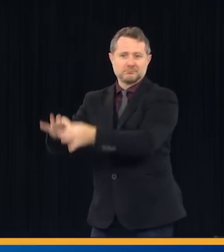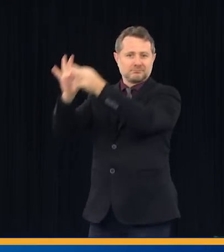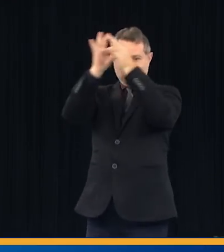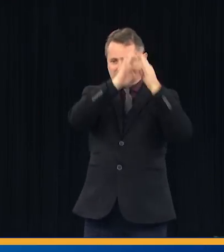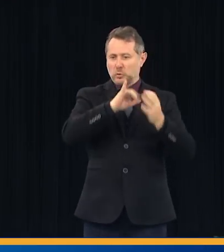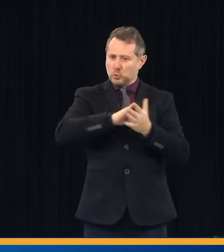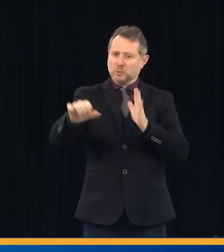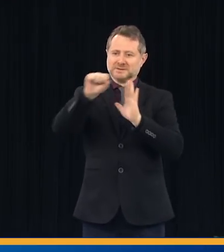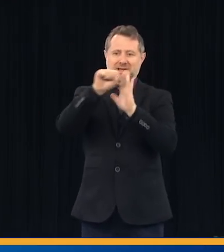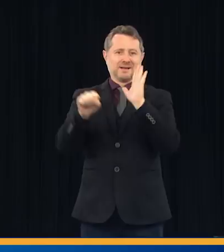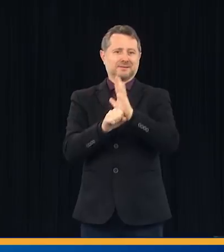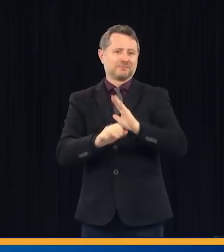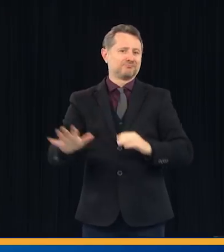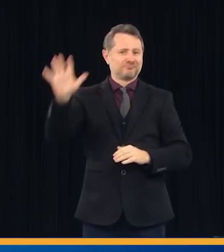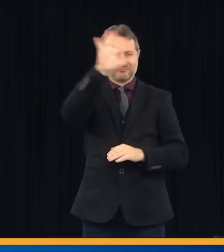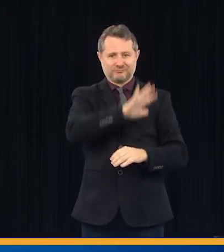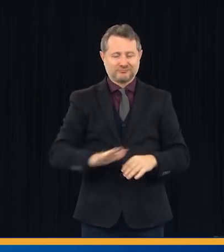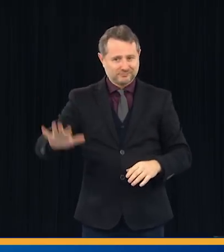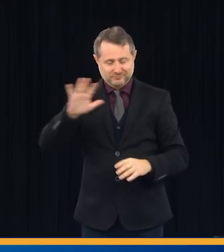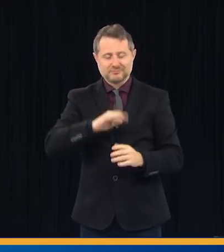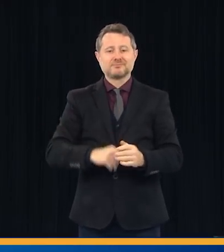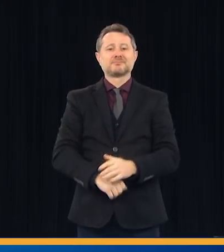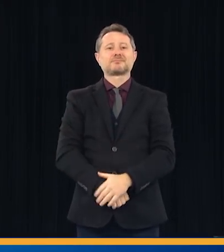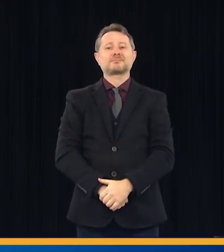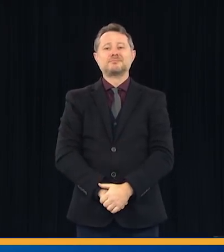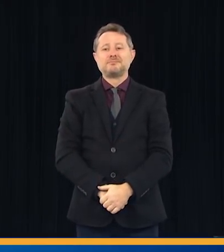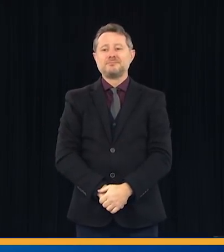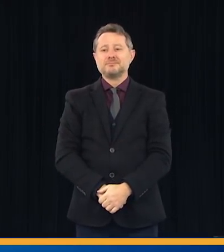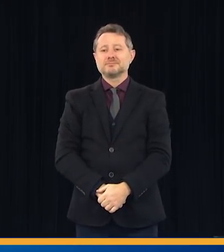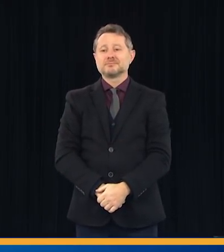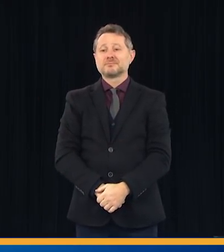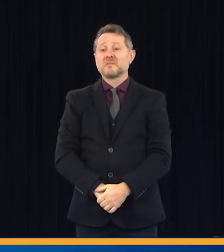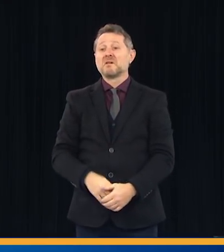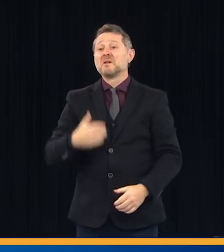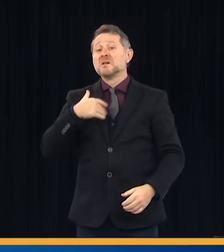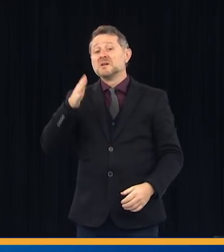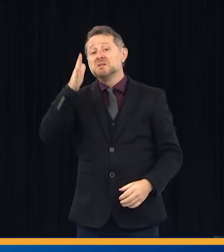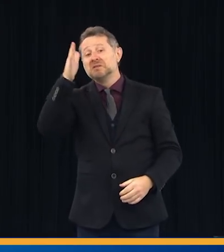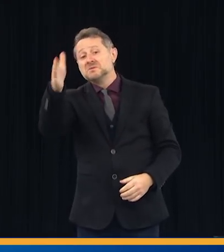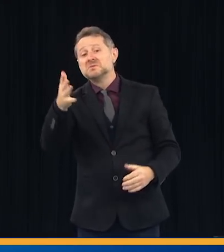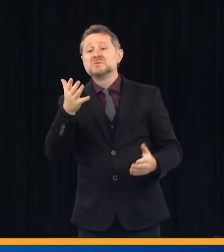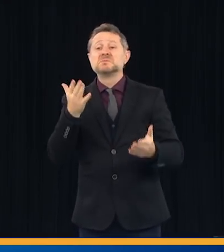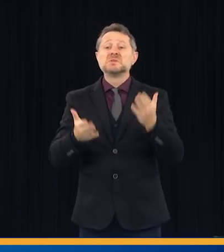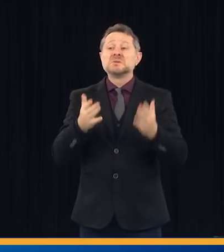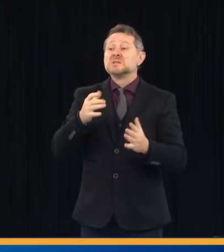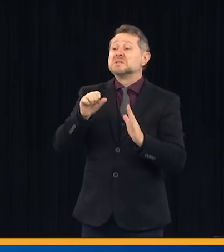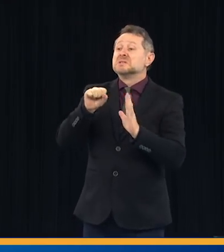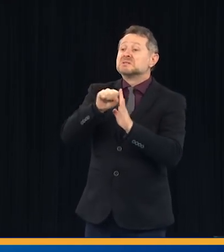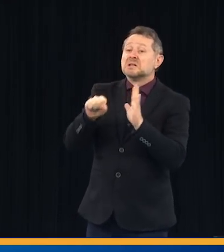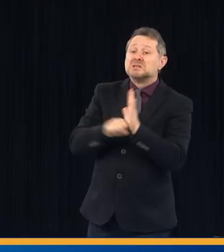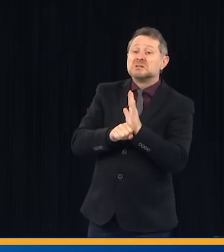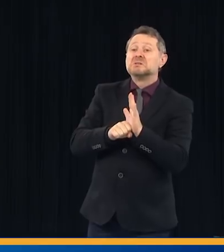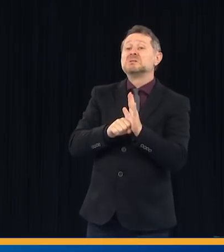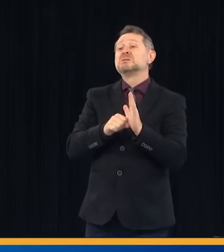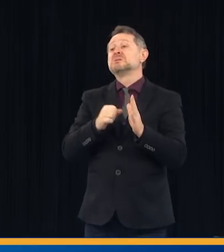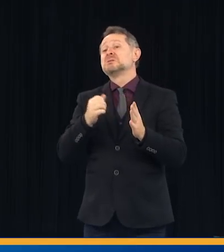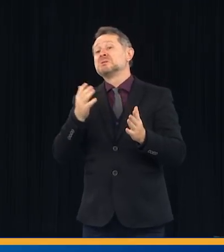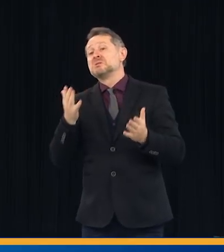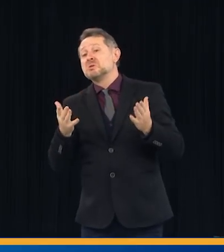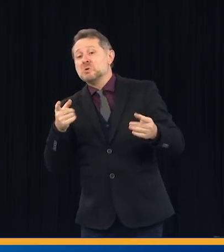May come a point where the state steps in and actually allocates among local